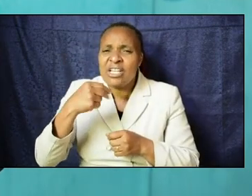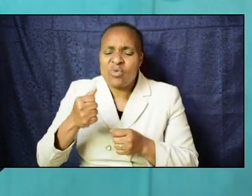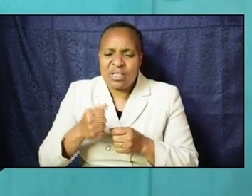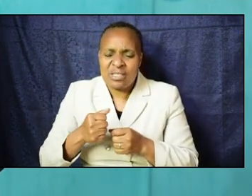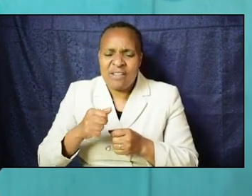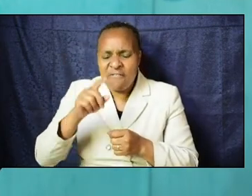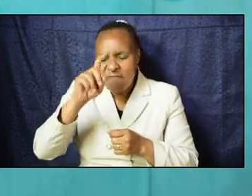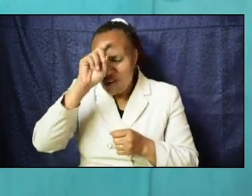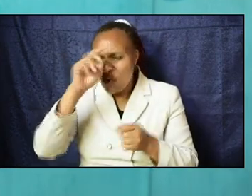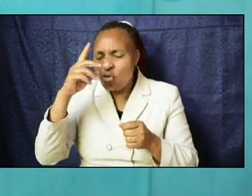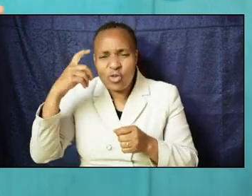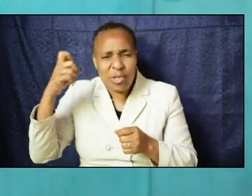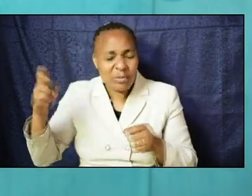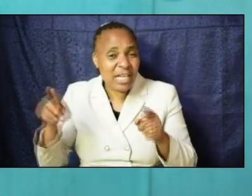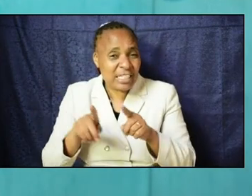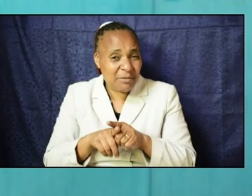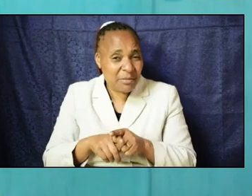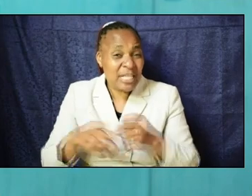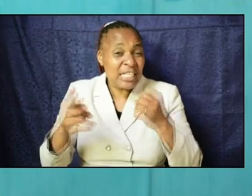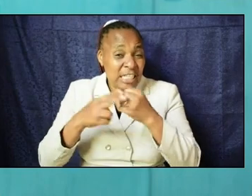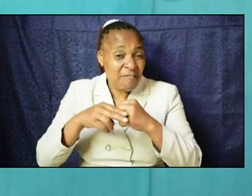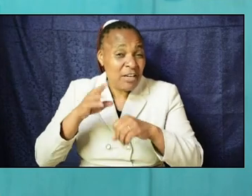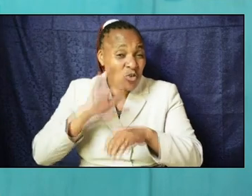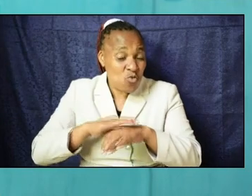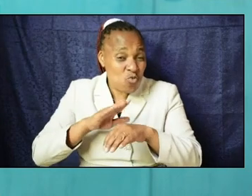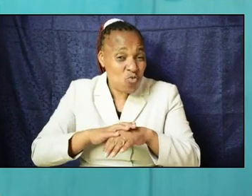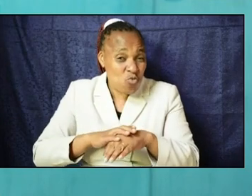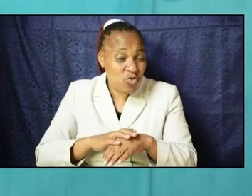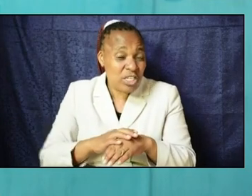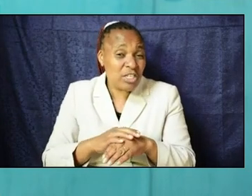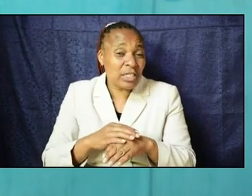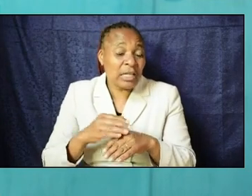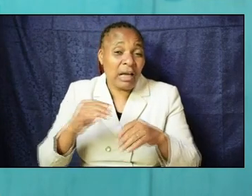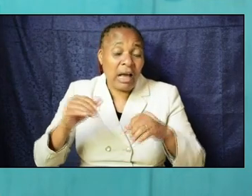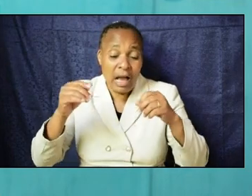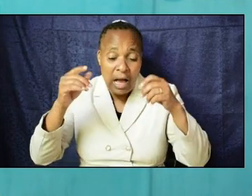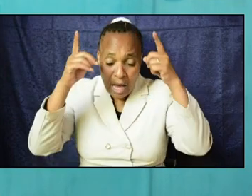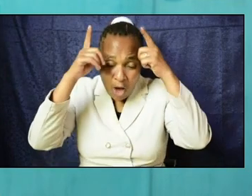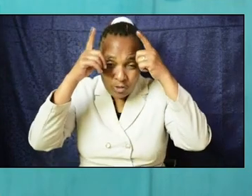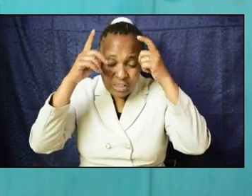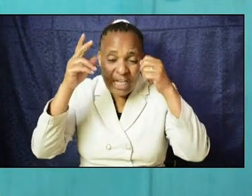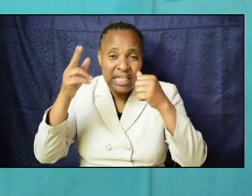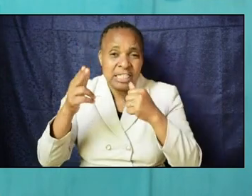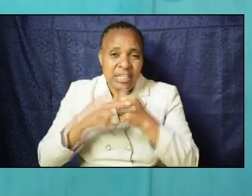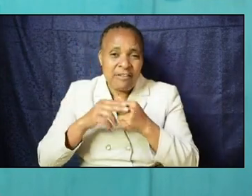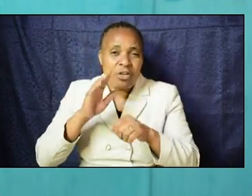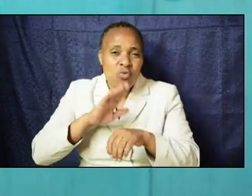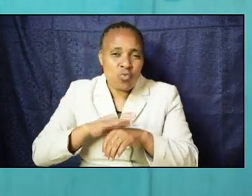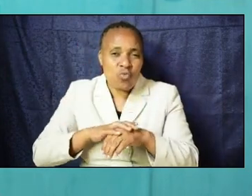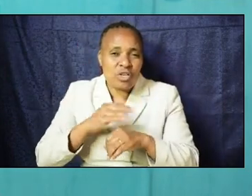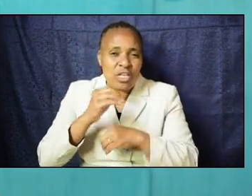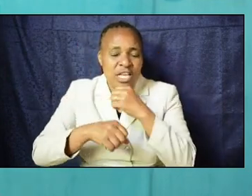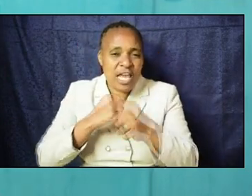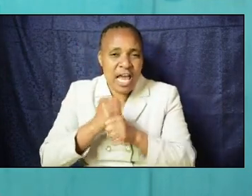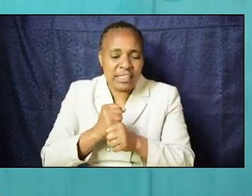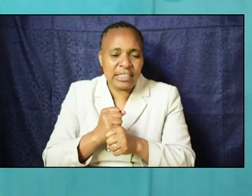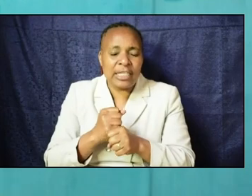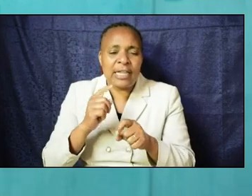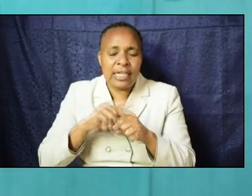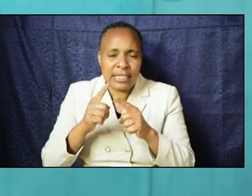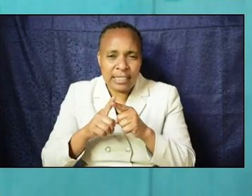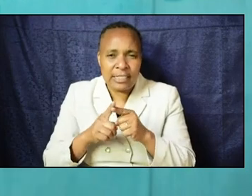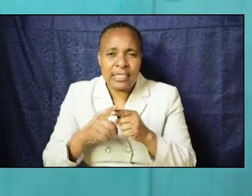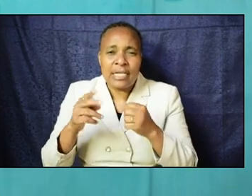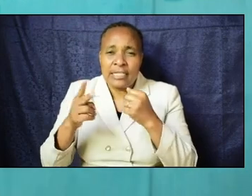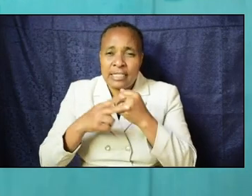dreams are all in the same. The seven good cows are 7 years, and the seven good heads of grain are also